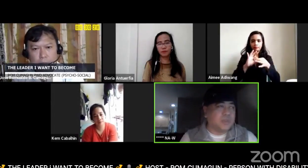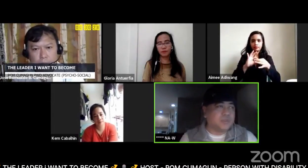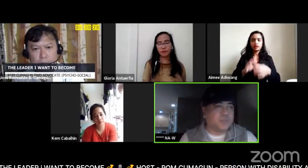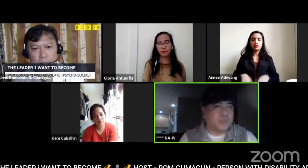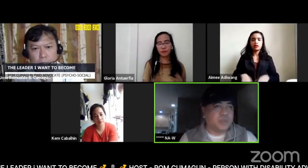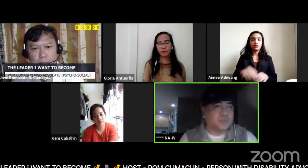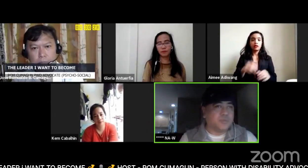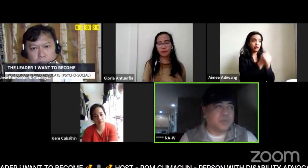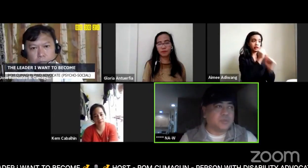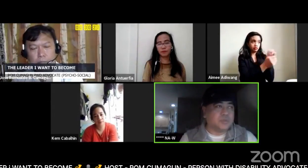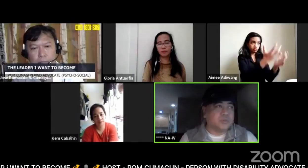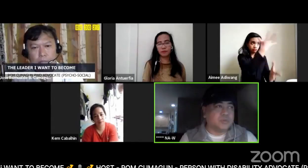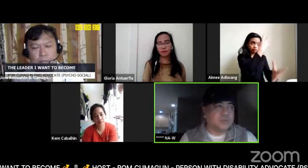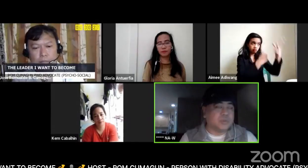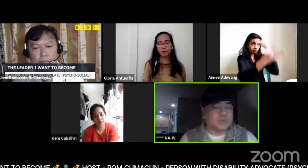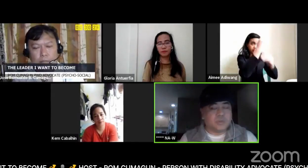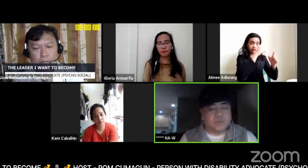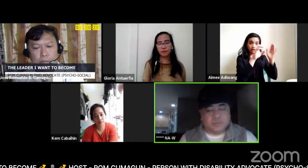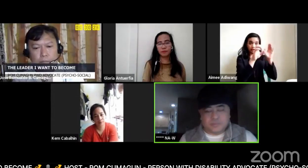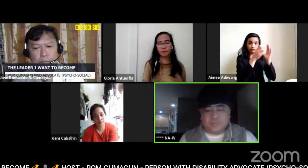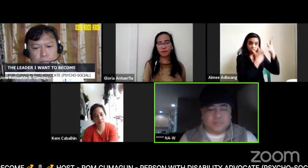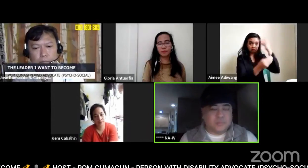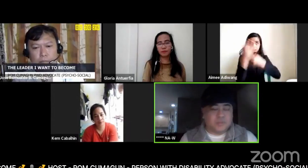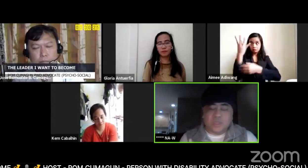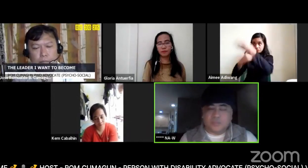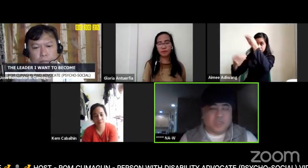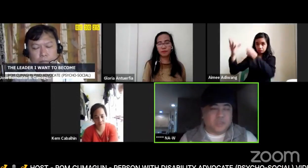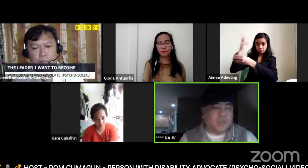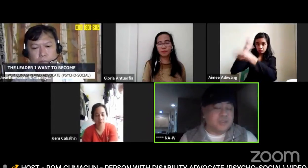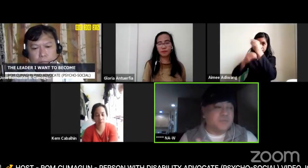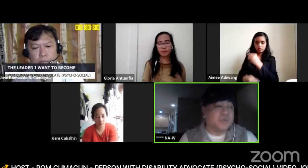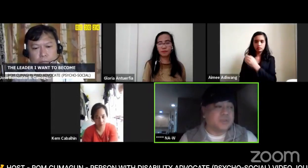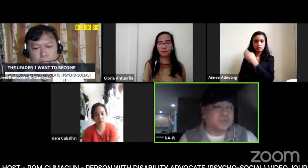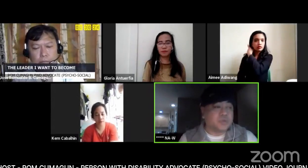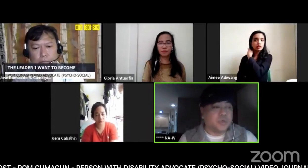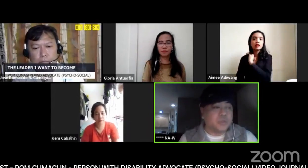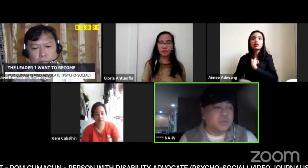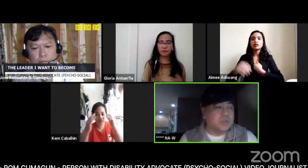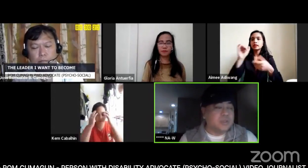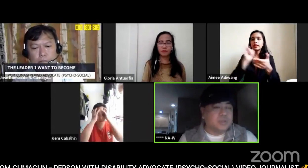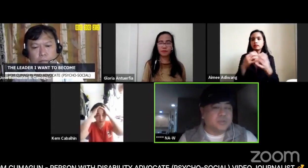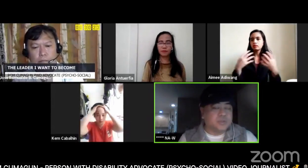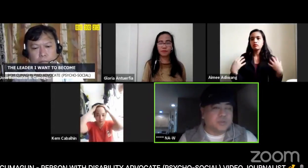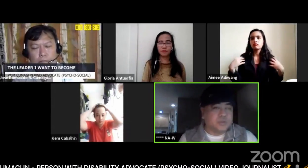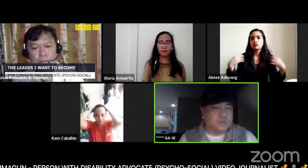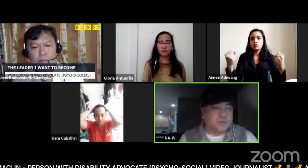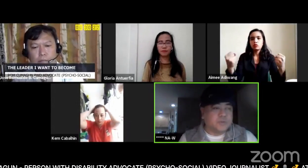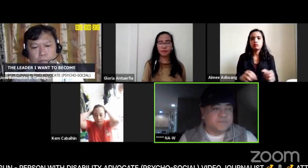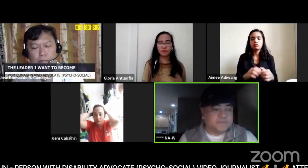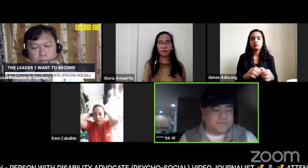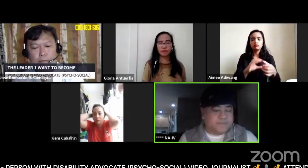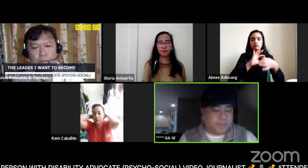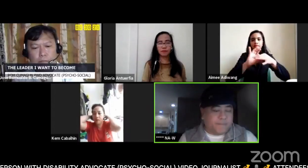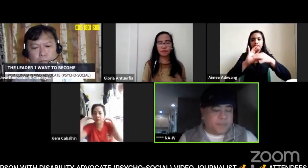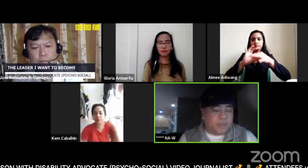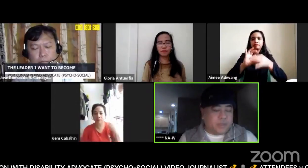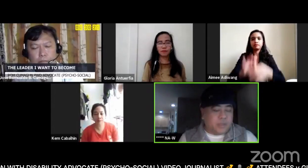learns from that spiritual person. That bond is very strong.